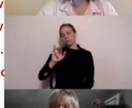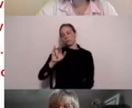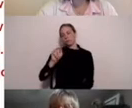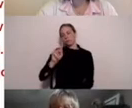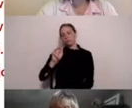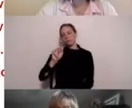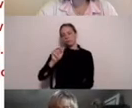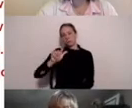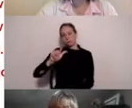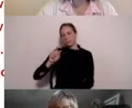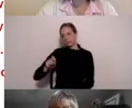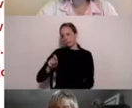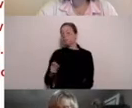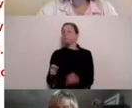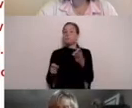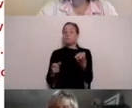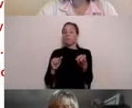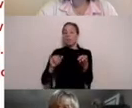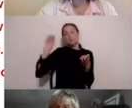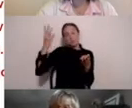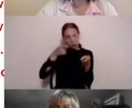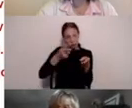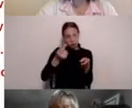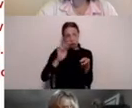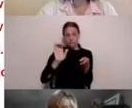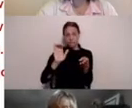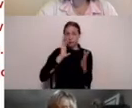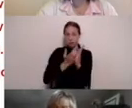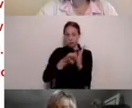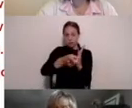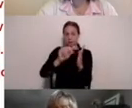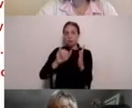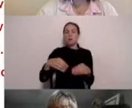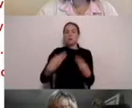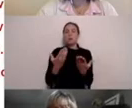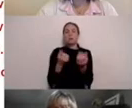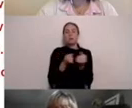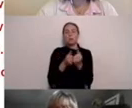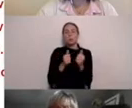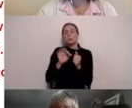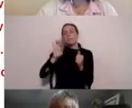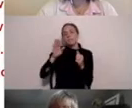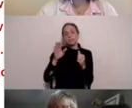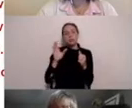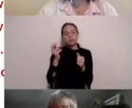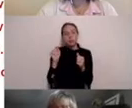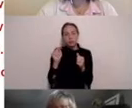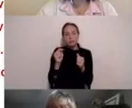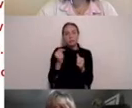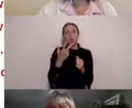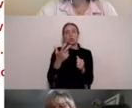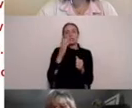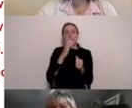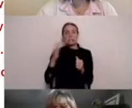from Georgia. They were providing support through Facebook chats. The 3 C's, come with your concerns, connect, make connections, and